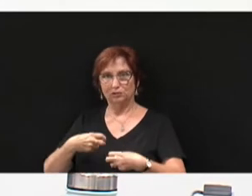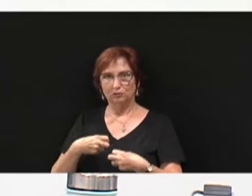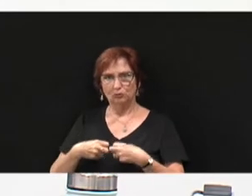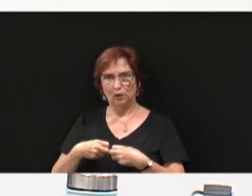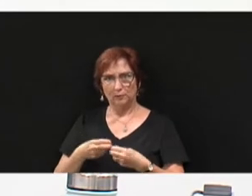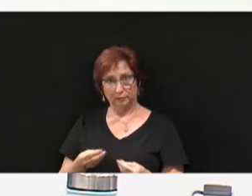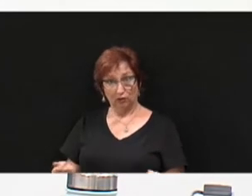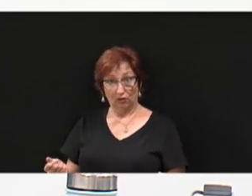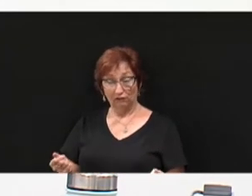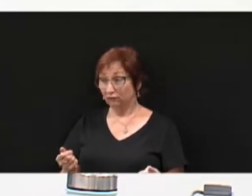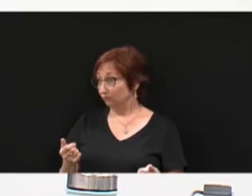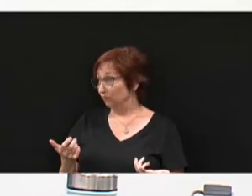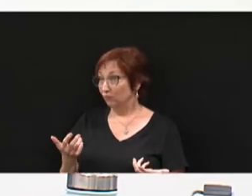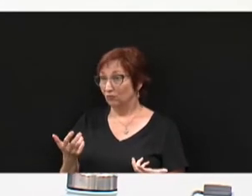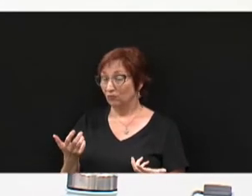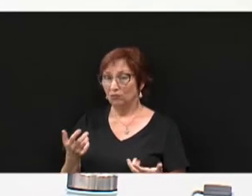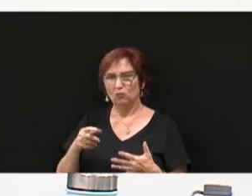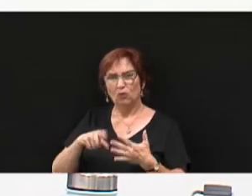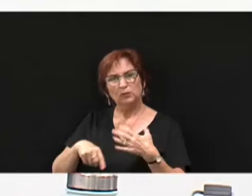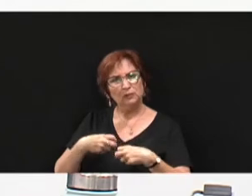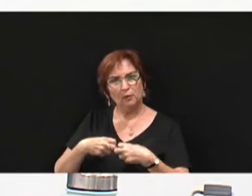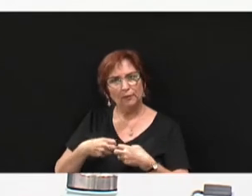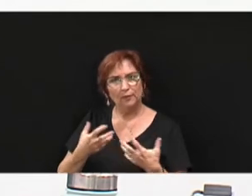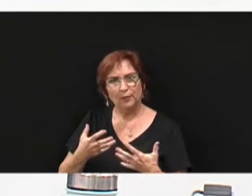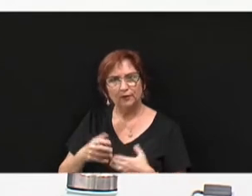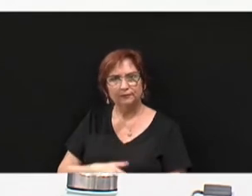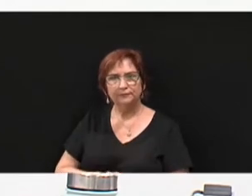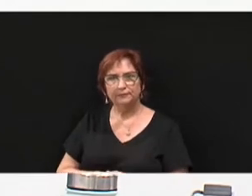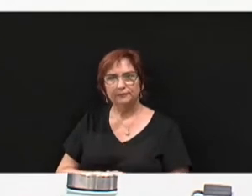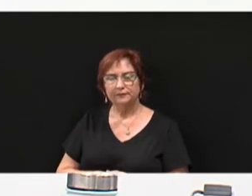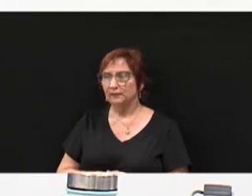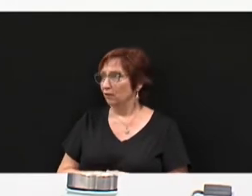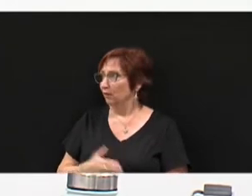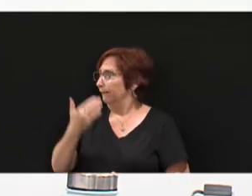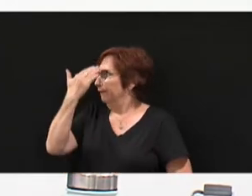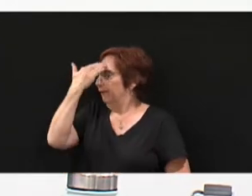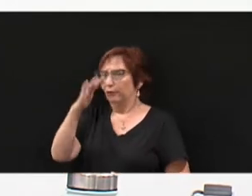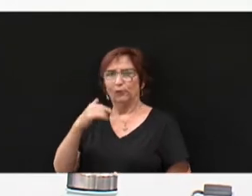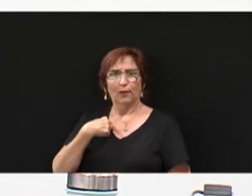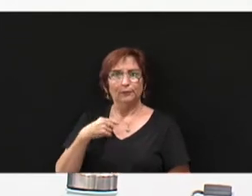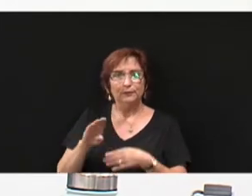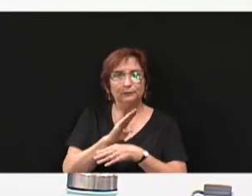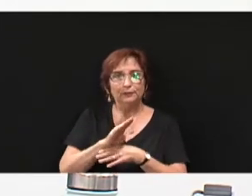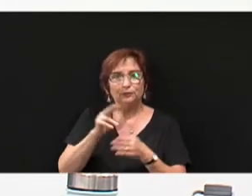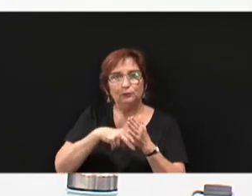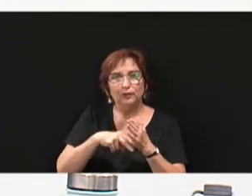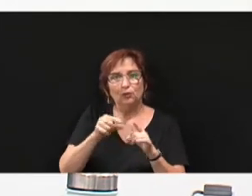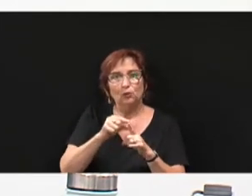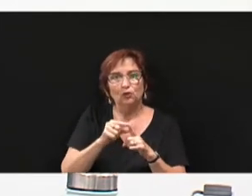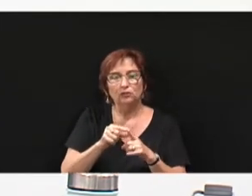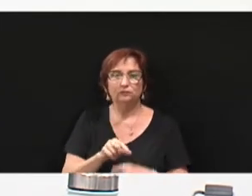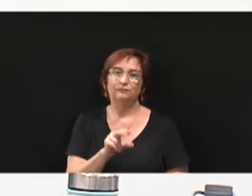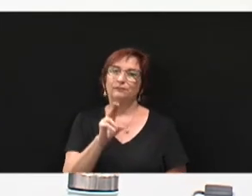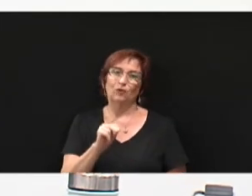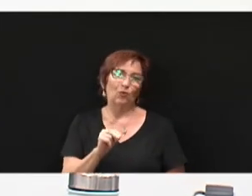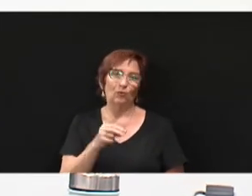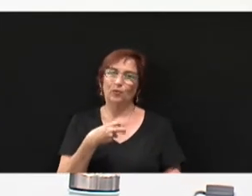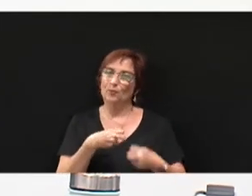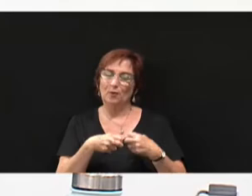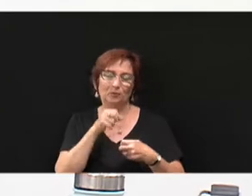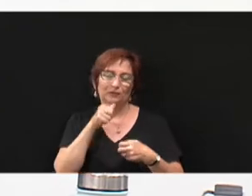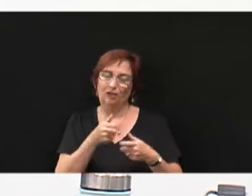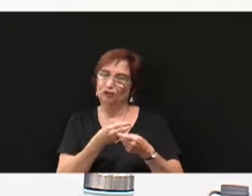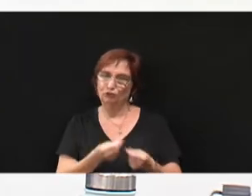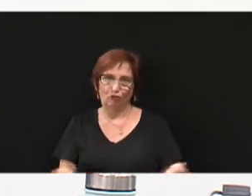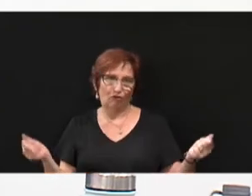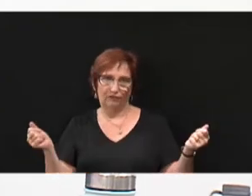Was the problem solved? What was the problem? I was too busy reading those words. Nope, the problem wasn't solved.